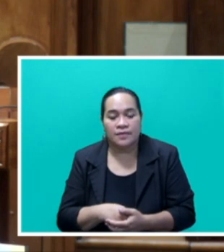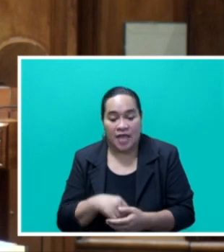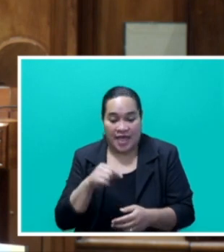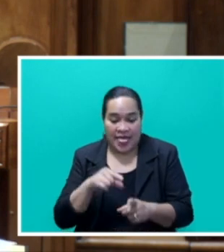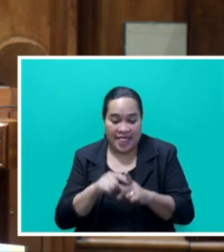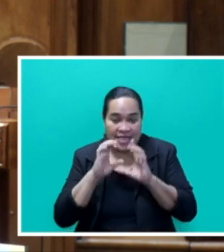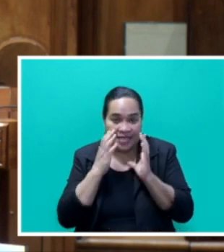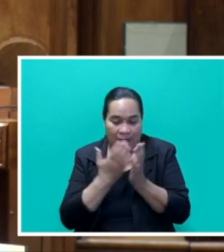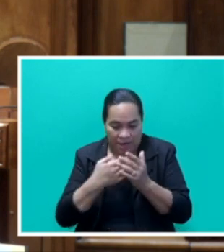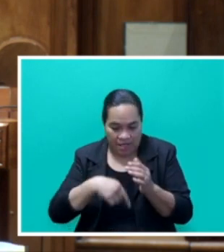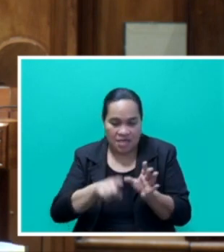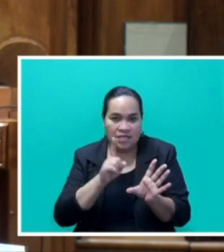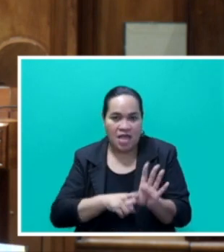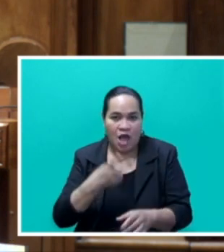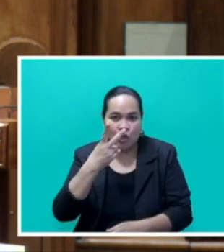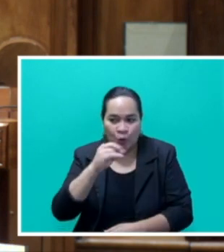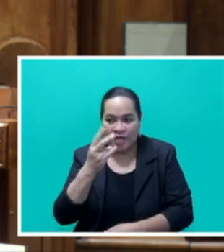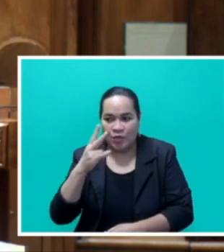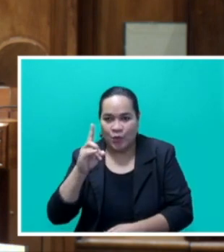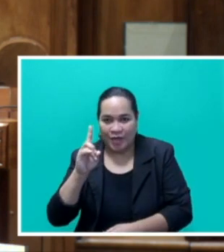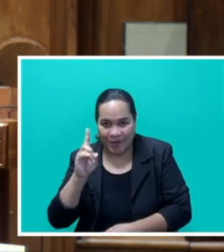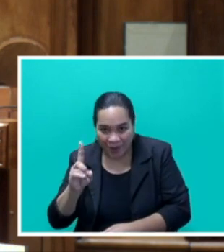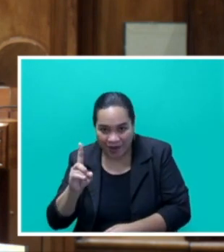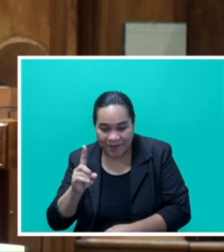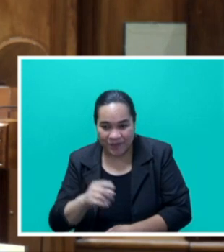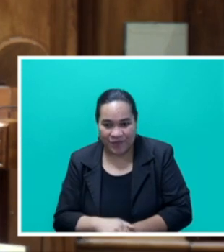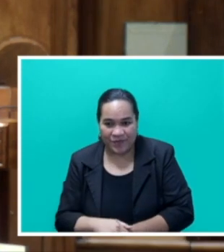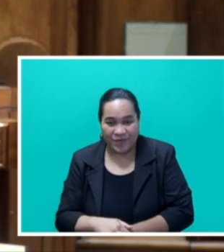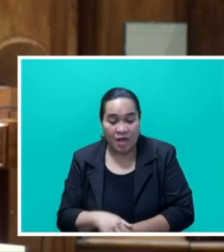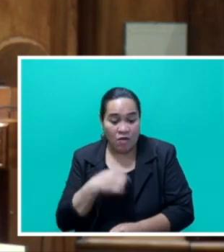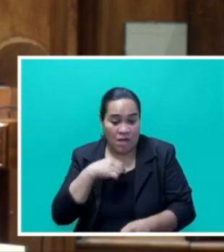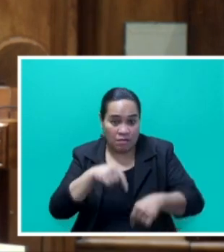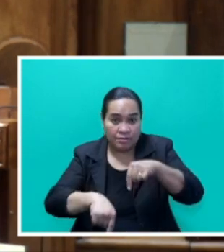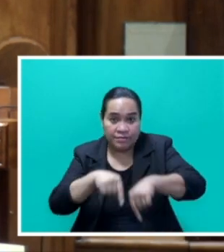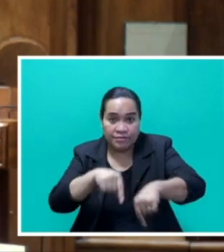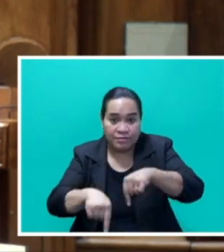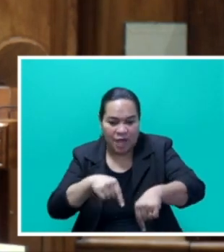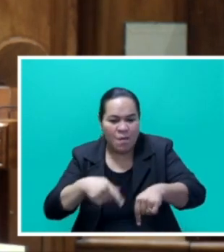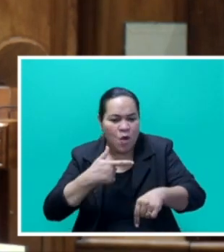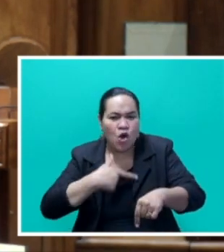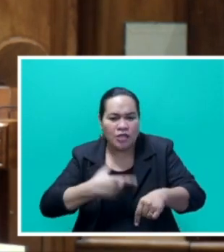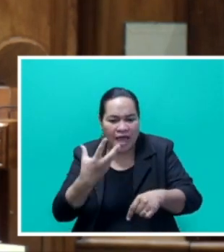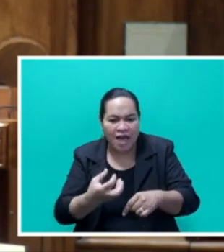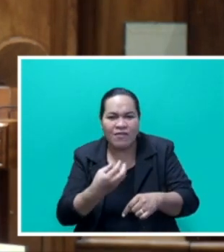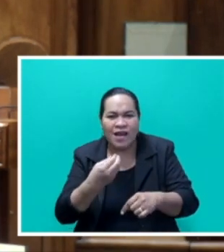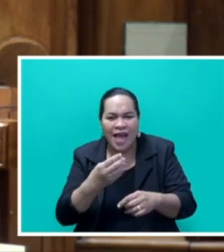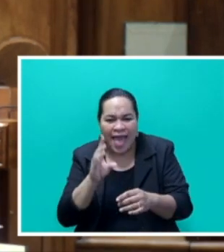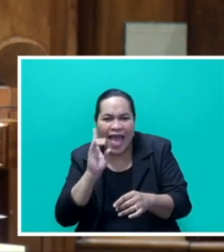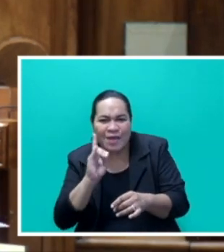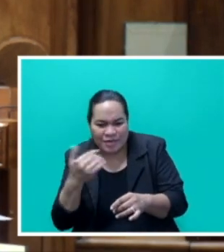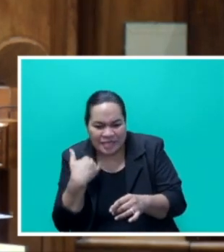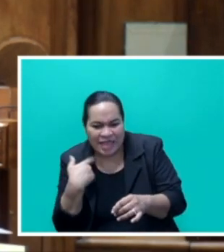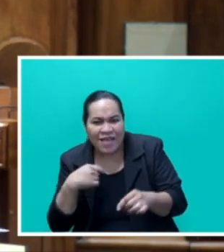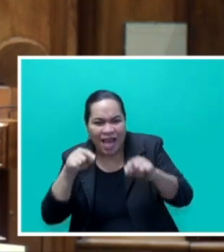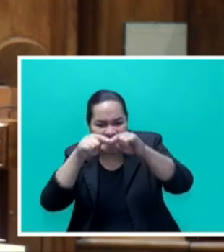December 2021. Mr. Speaker, to ease the pressure on the mangrove forest ecosystem, the project provides